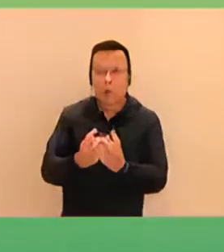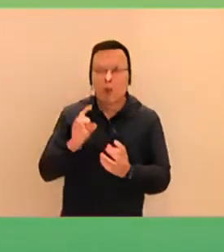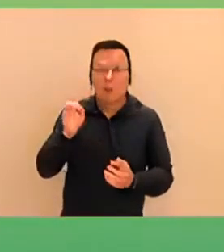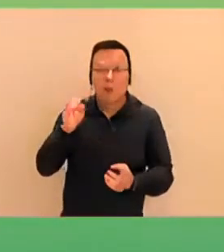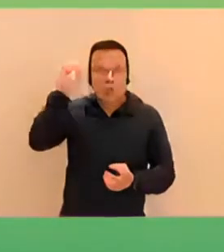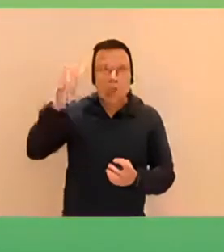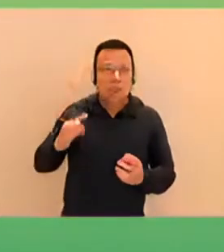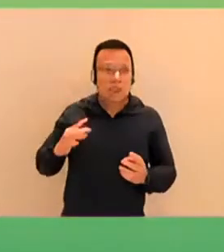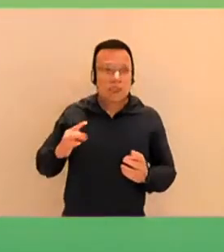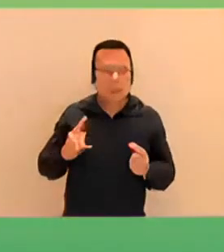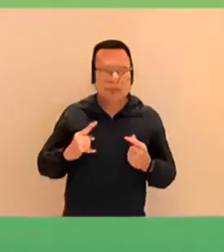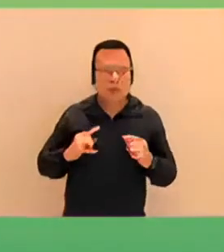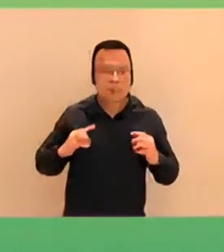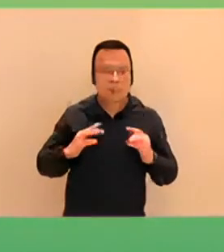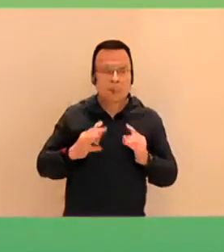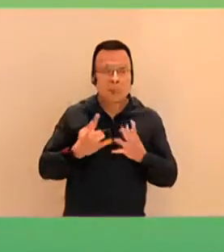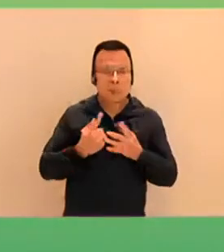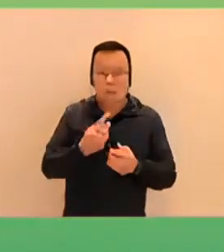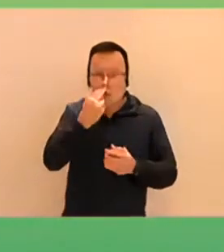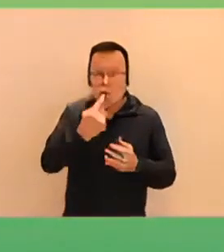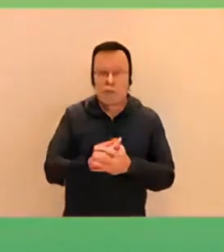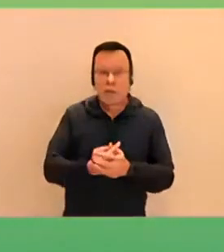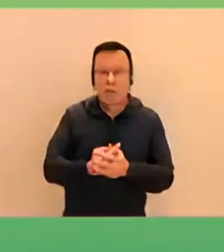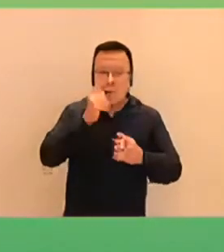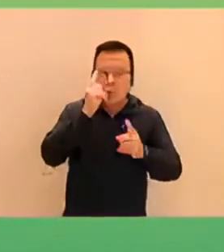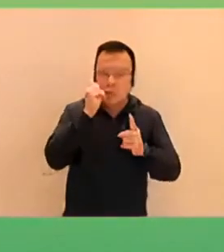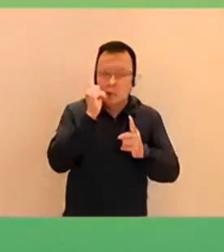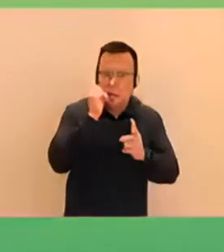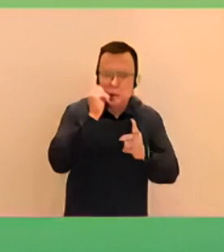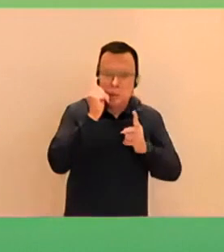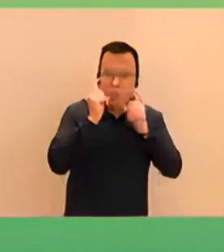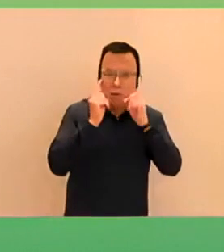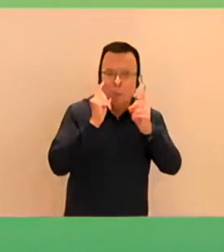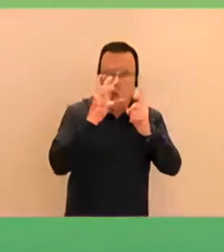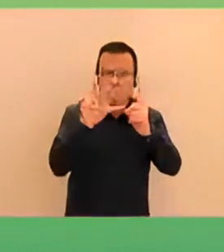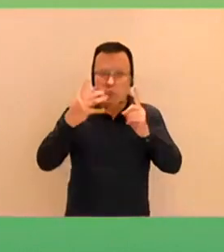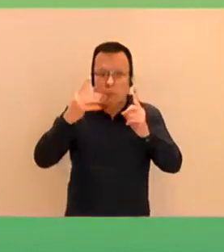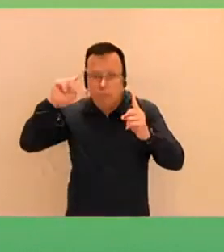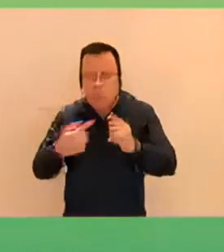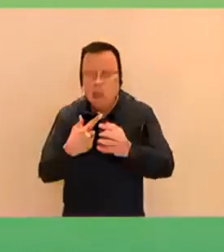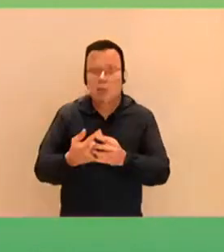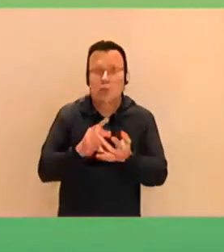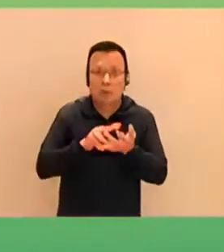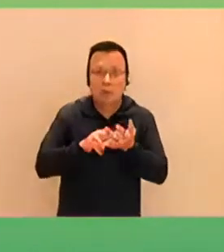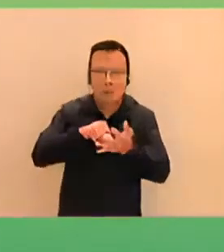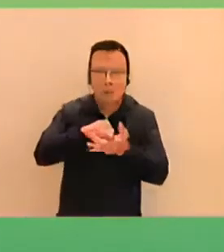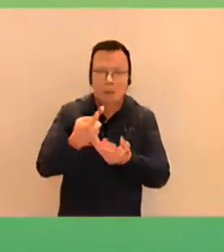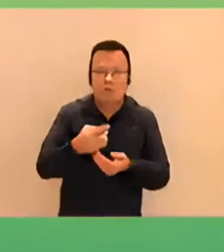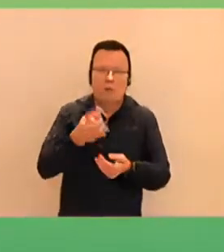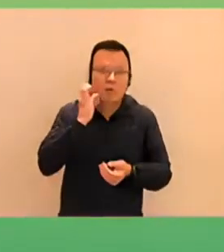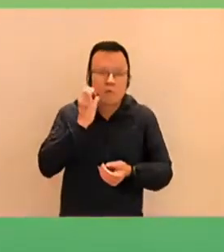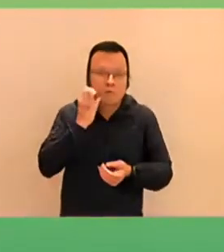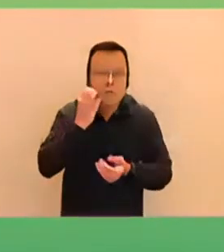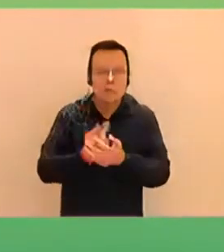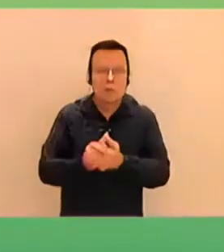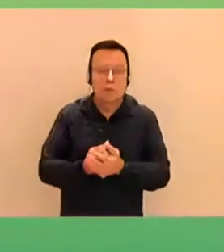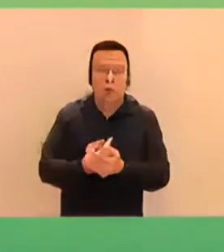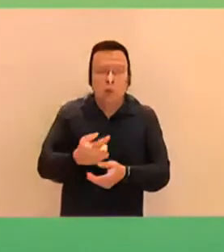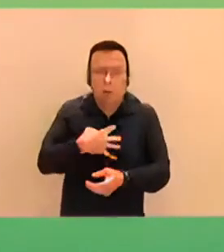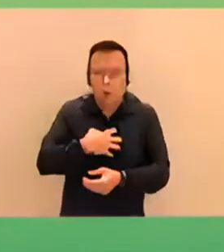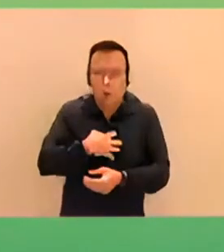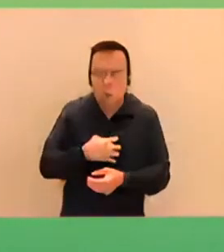meter. 1.5 million cubic meter. And also they feel very, very cold at the